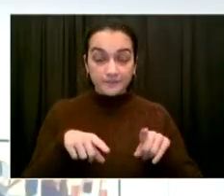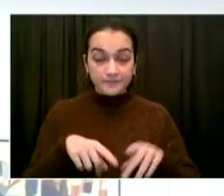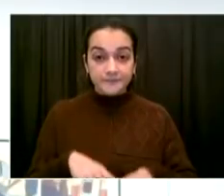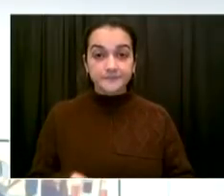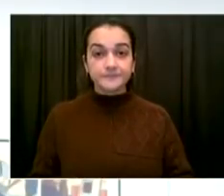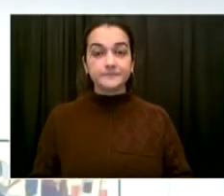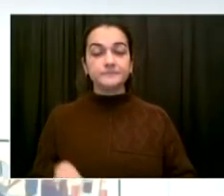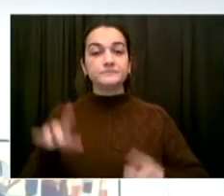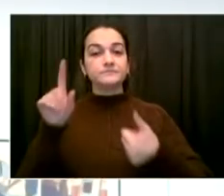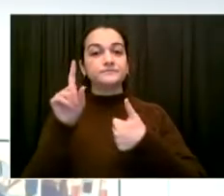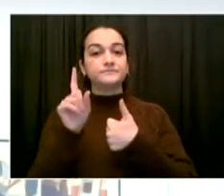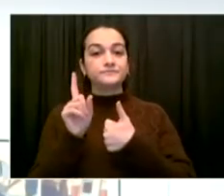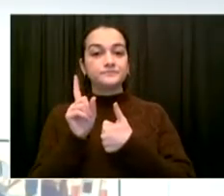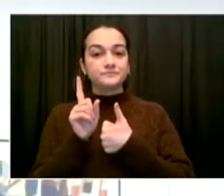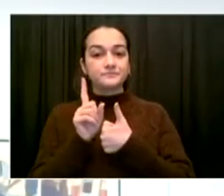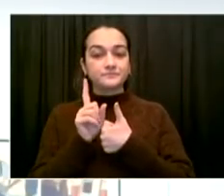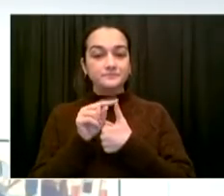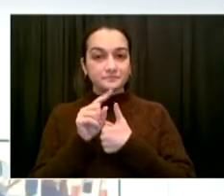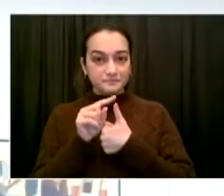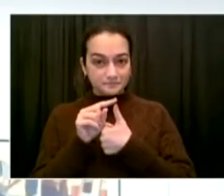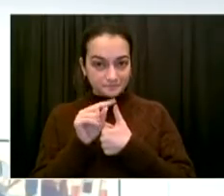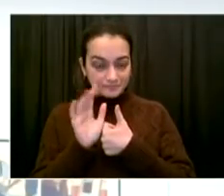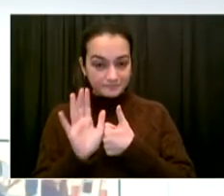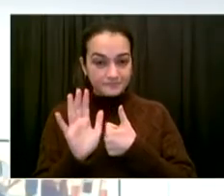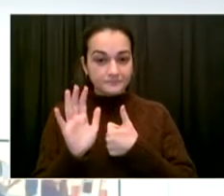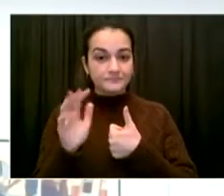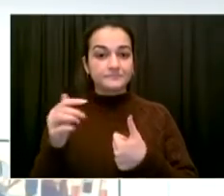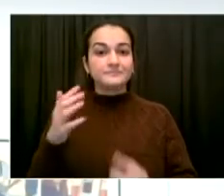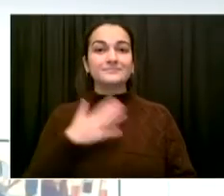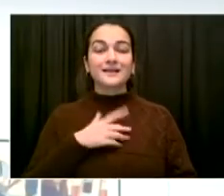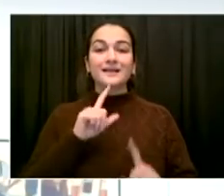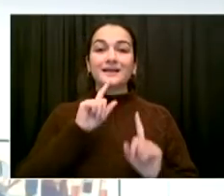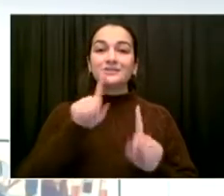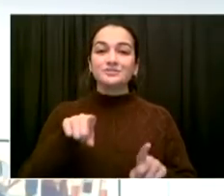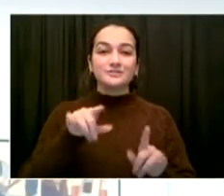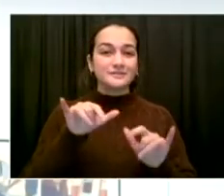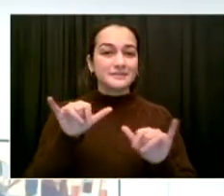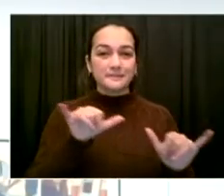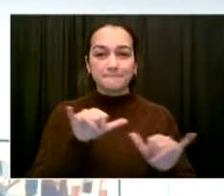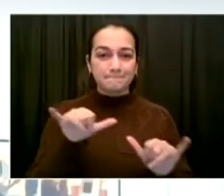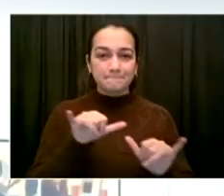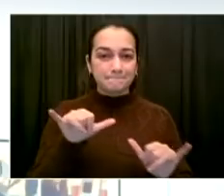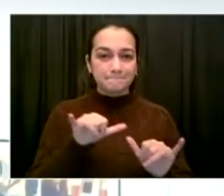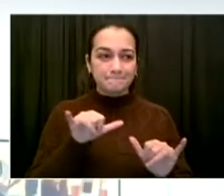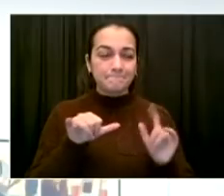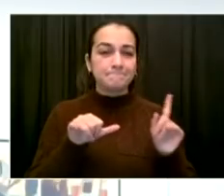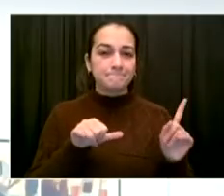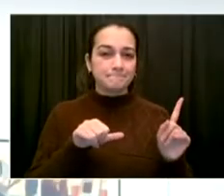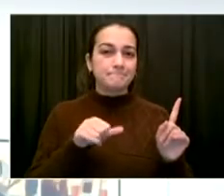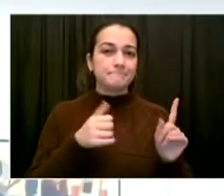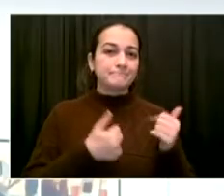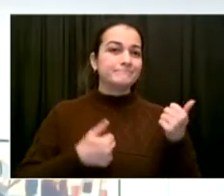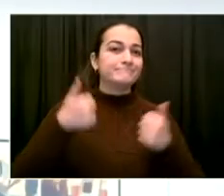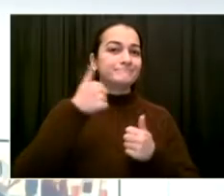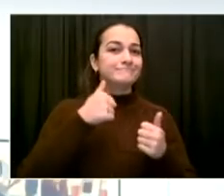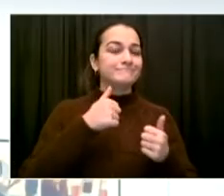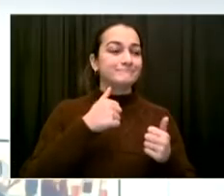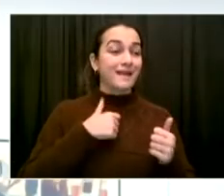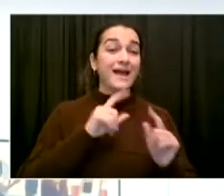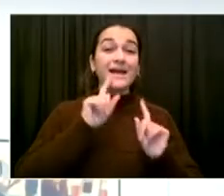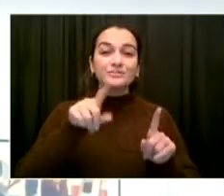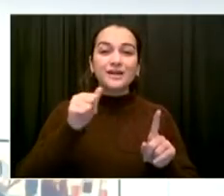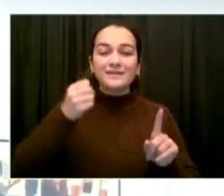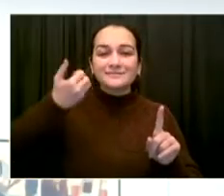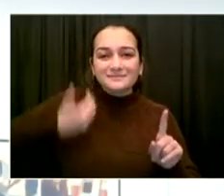answer not just as a health commissioner, but as the father of a child who's under 5. And the answer is no. I will